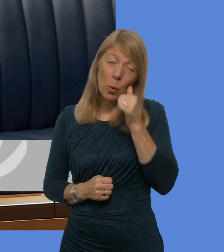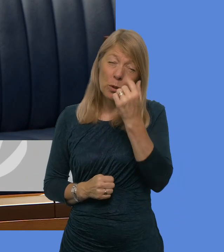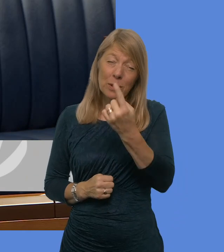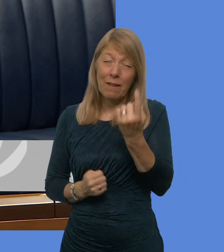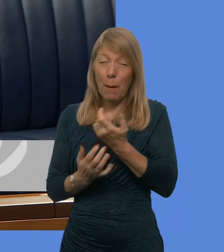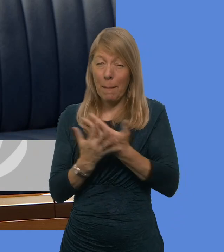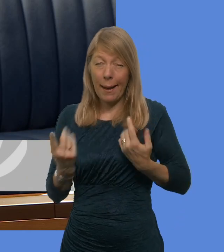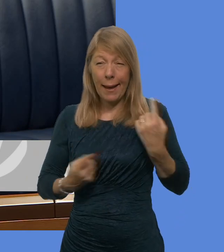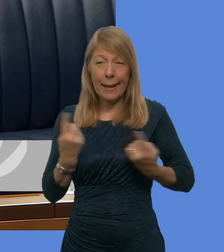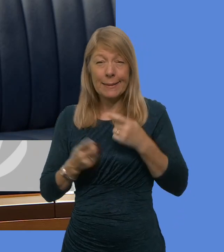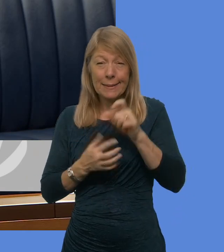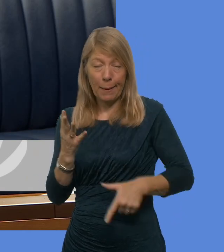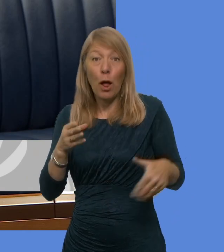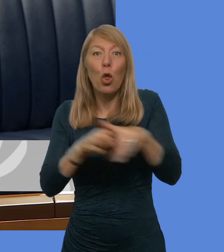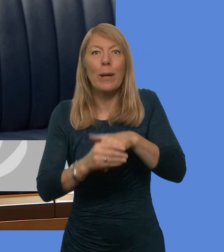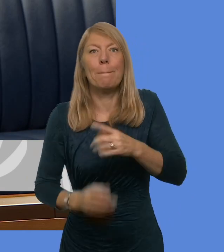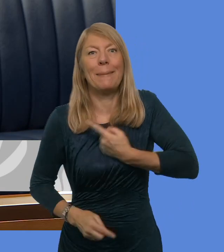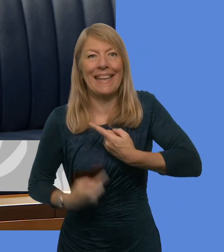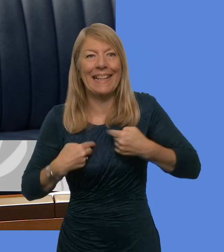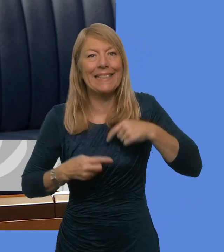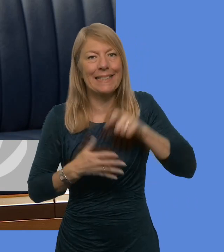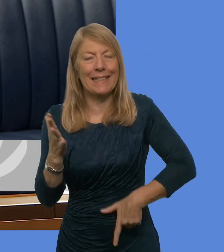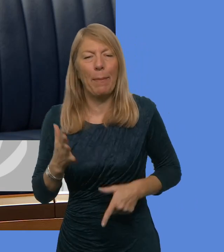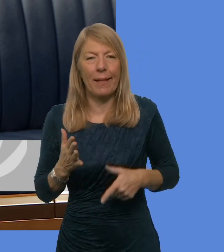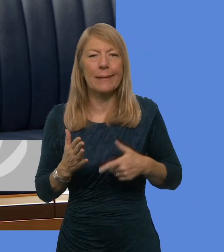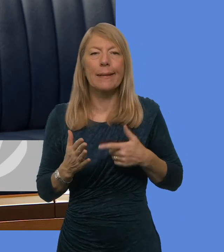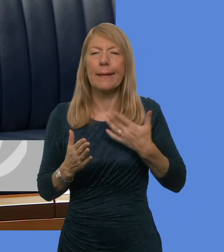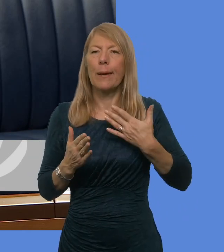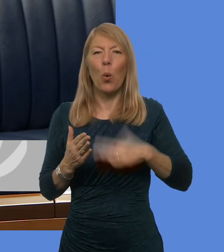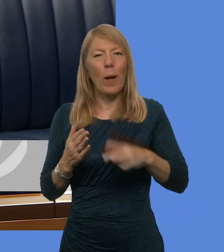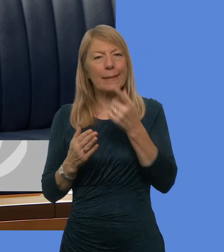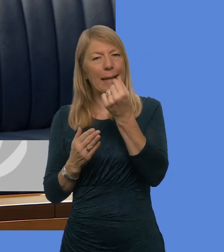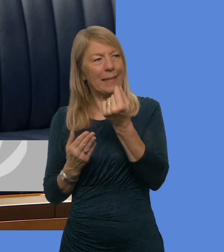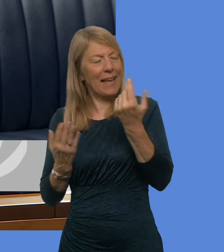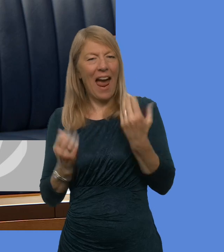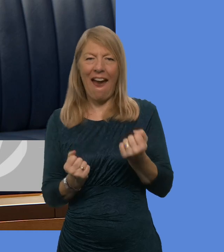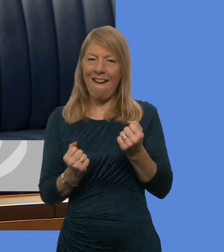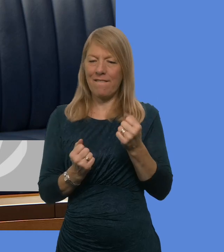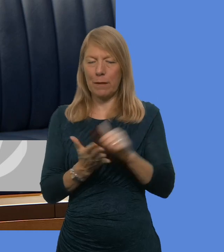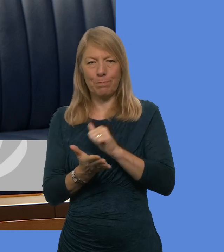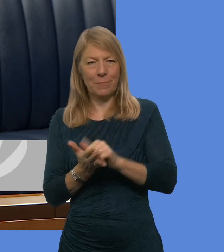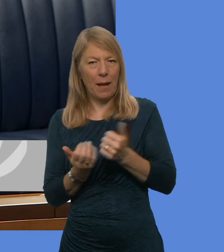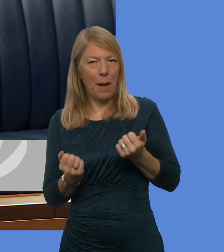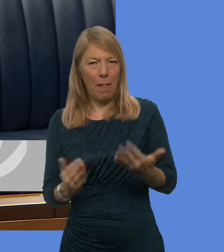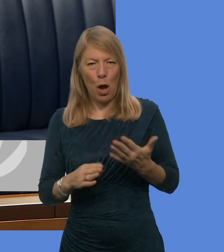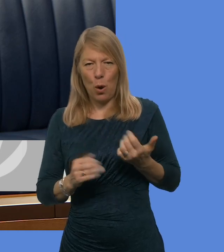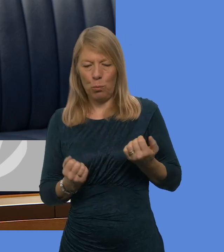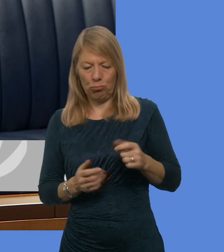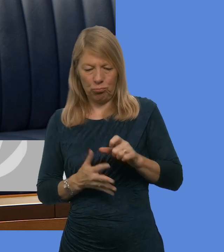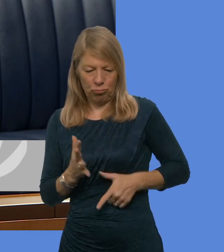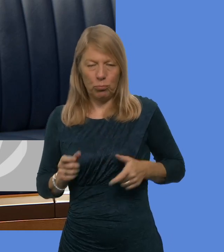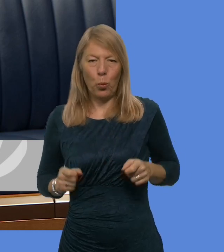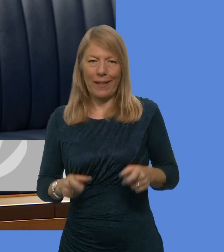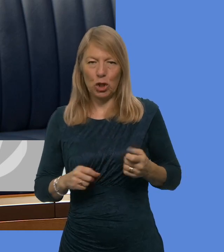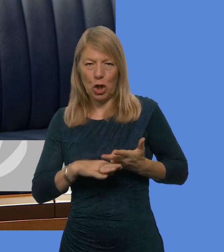myself included, face challenges with being able to access accessible transport, and indeed it's been covered in the media recently, the broad range and